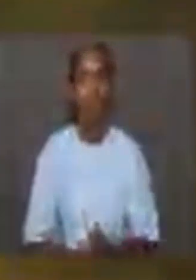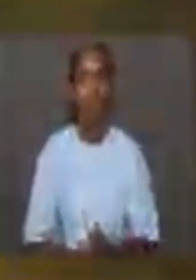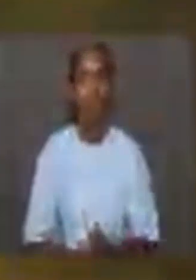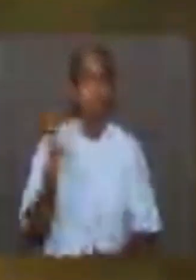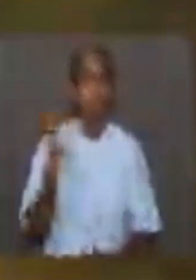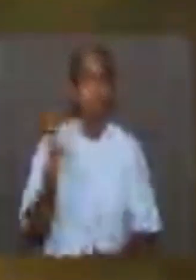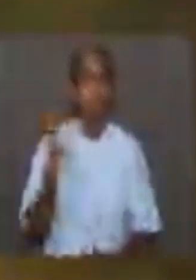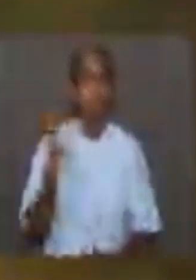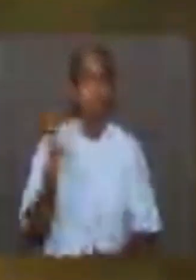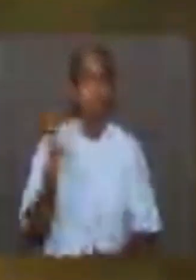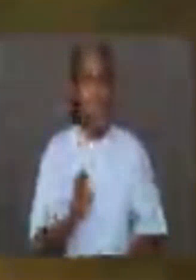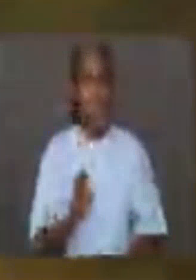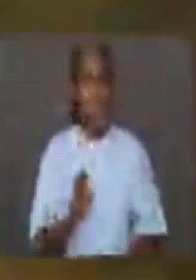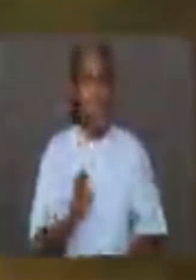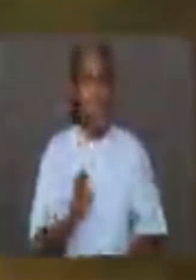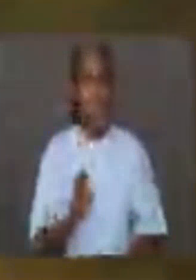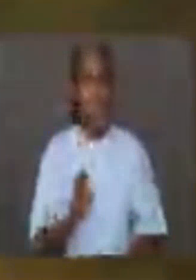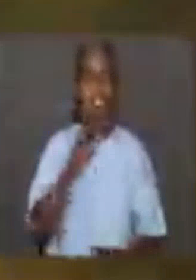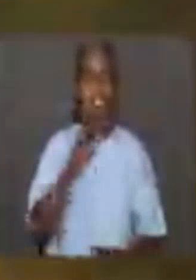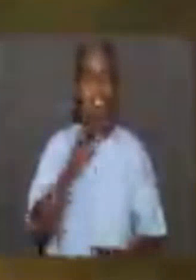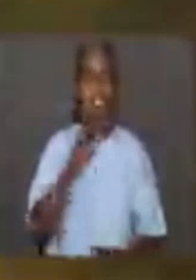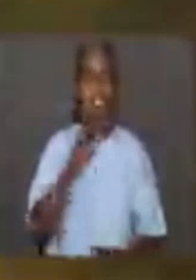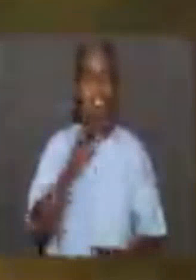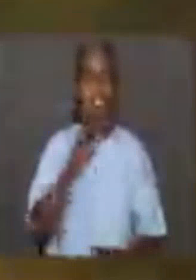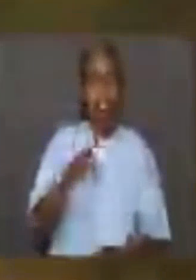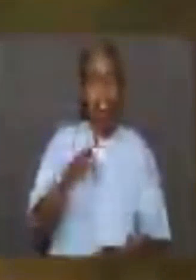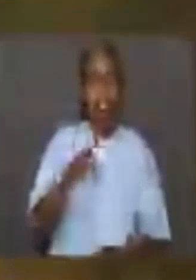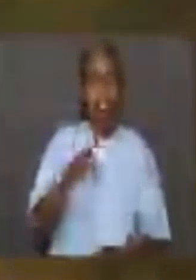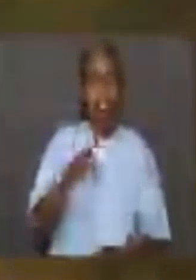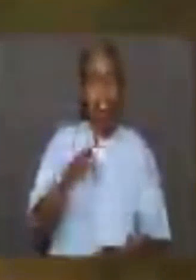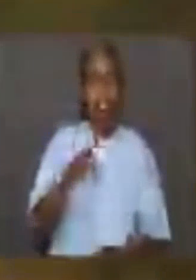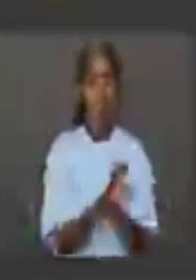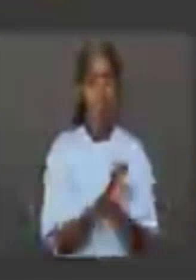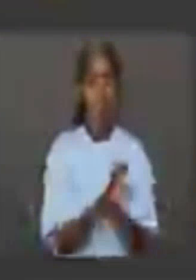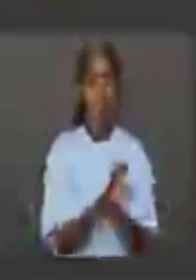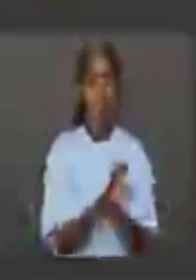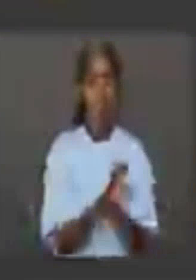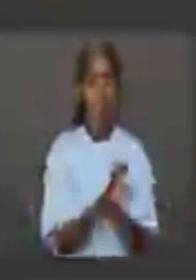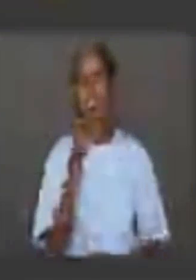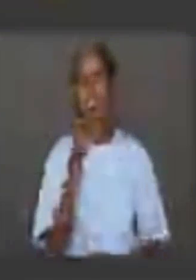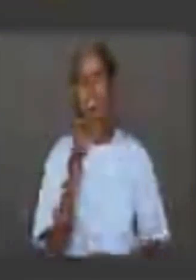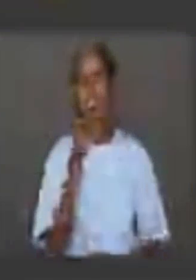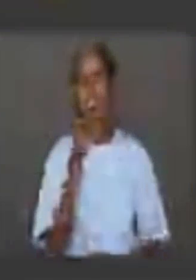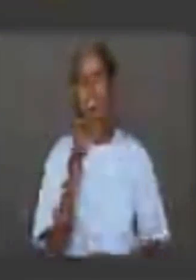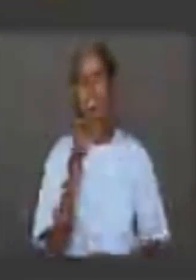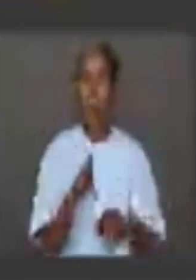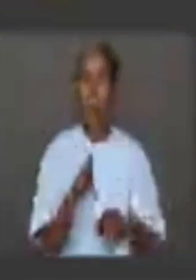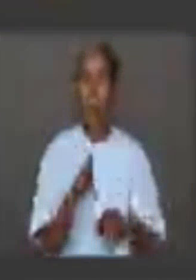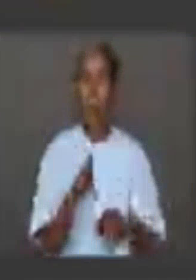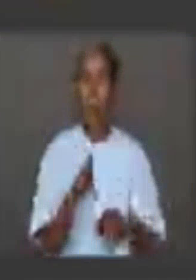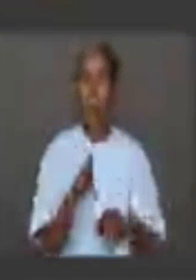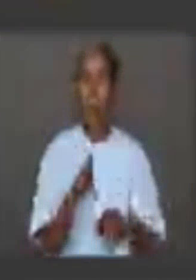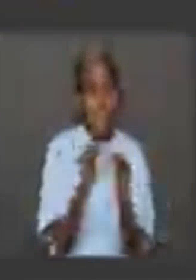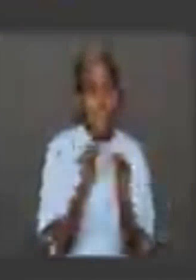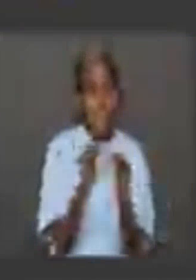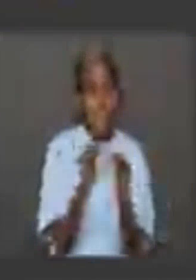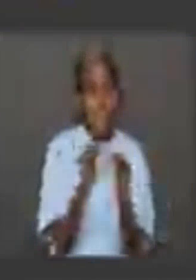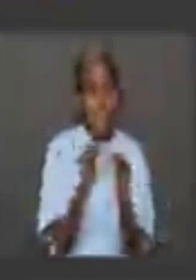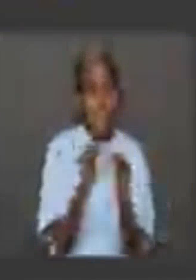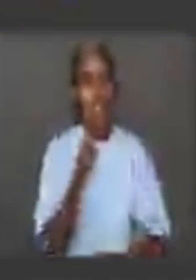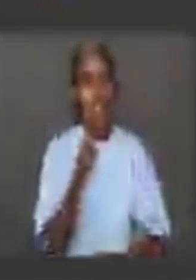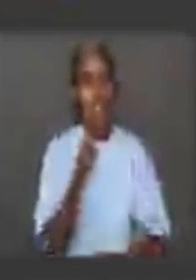zero of a linear polynomial function, like f of x equals